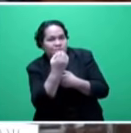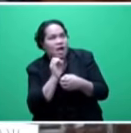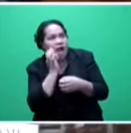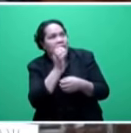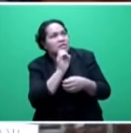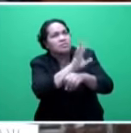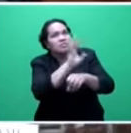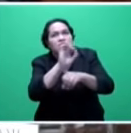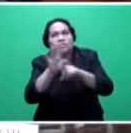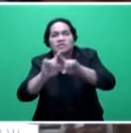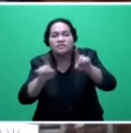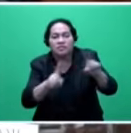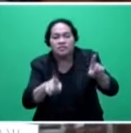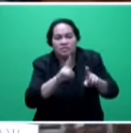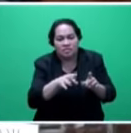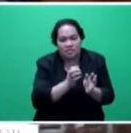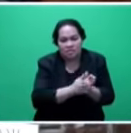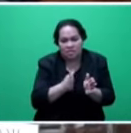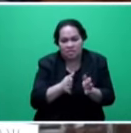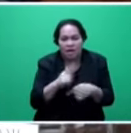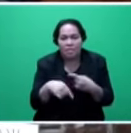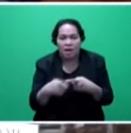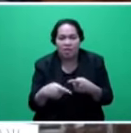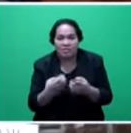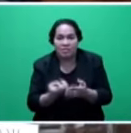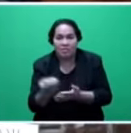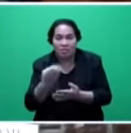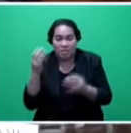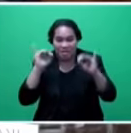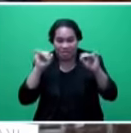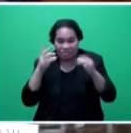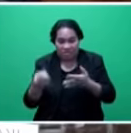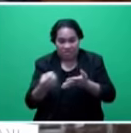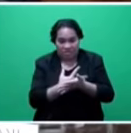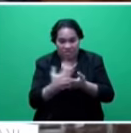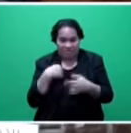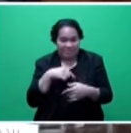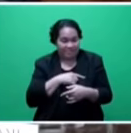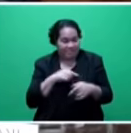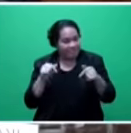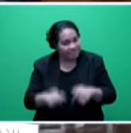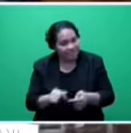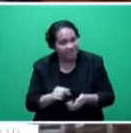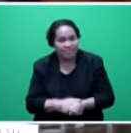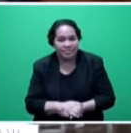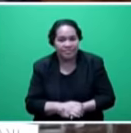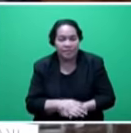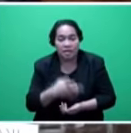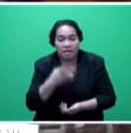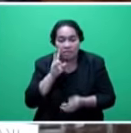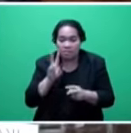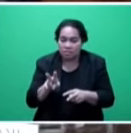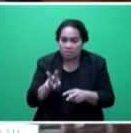and institutions about economic issues affecting us. These government projections, Mr. Speaker, sir, are shots in the